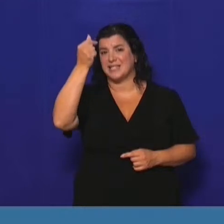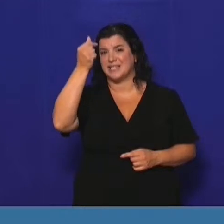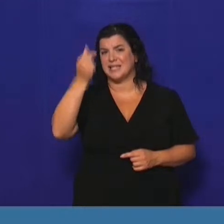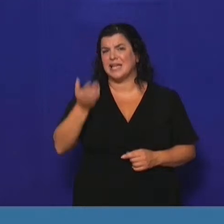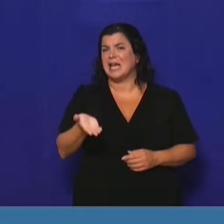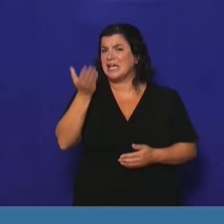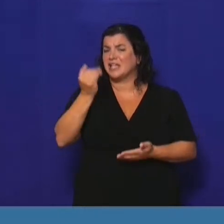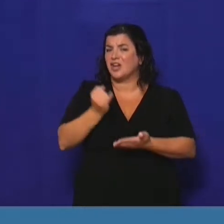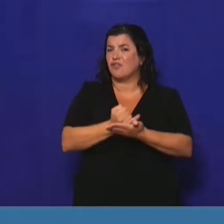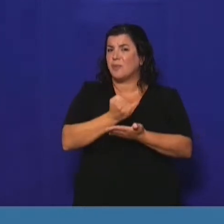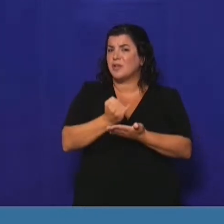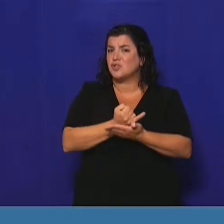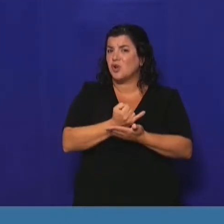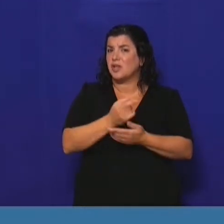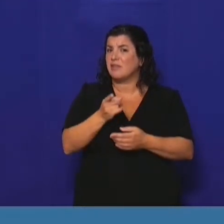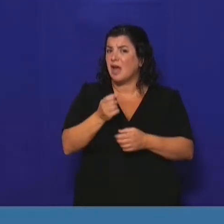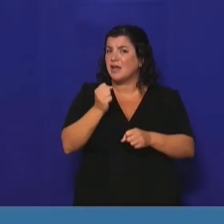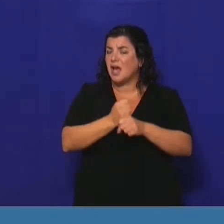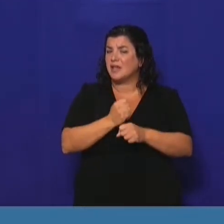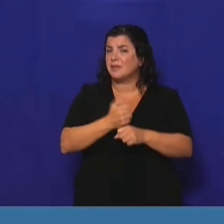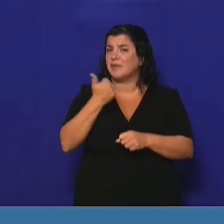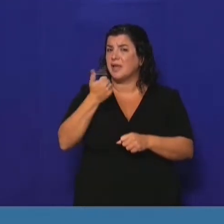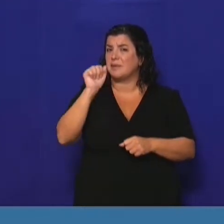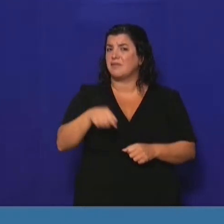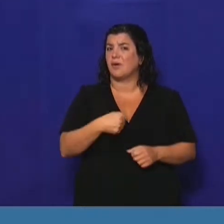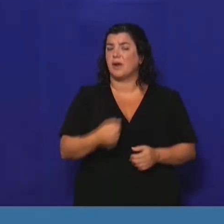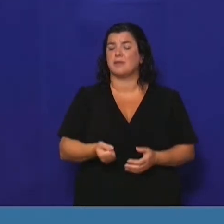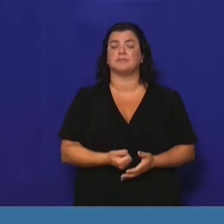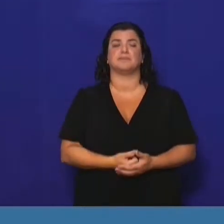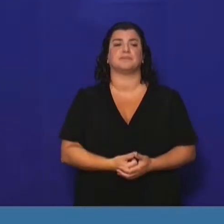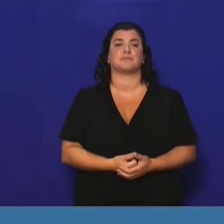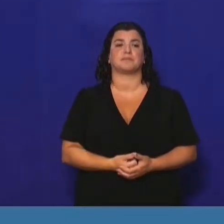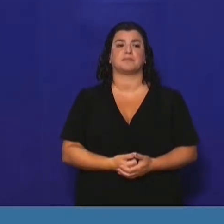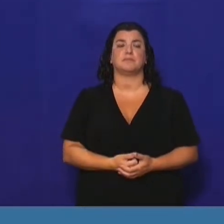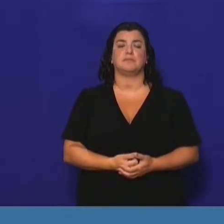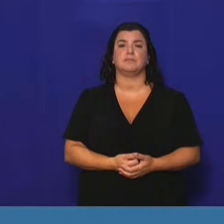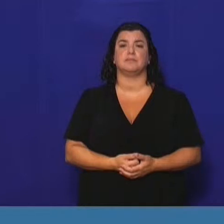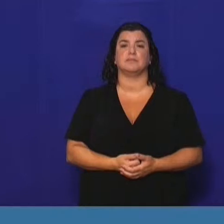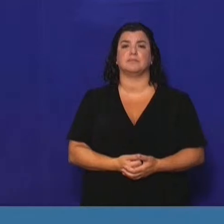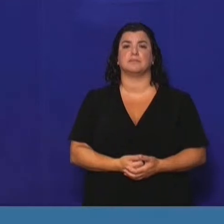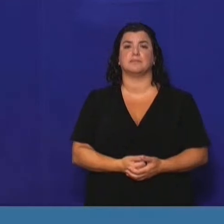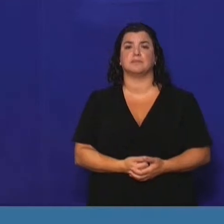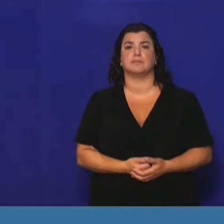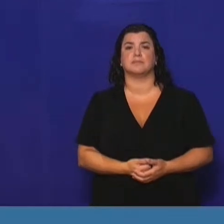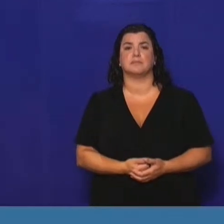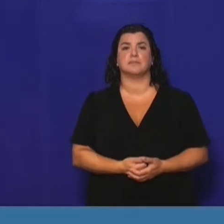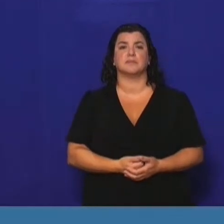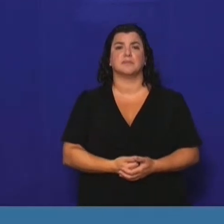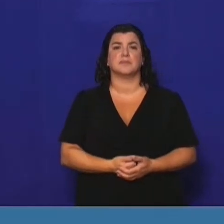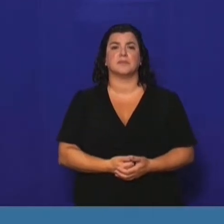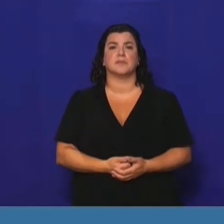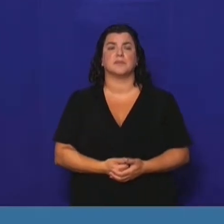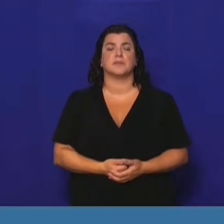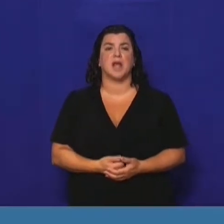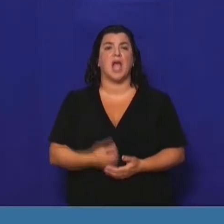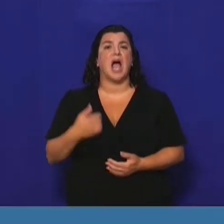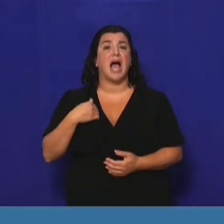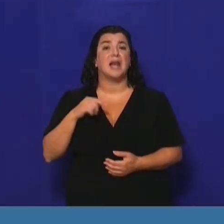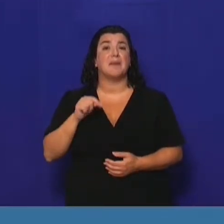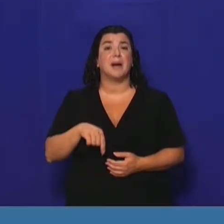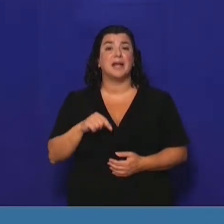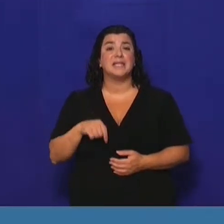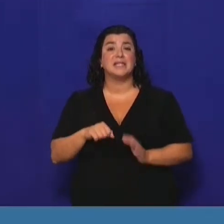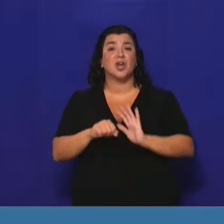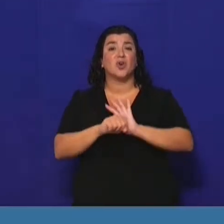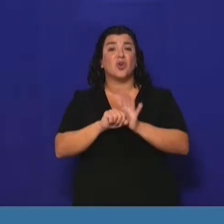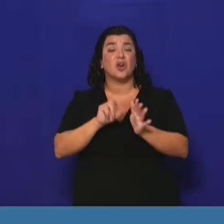dan, iċċekkejtu kemm dan jaħdem? Grazzi. Mela, grazzi tal-mistoqsija bħalmet qabel. Aħna bħalissa m'għandniex il-COVID